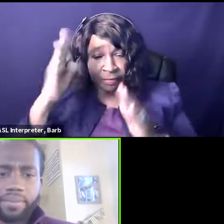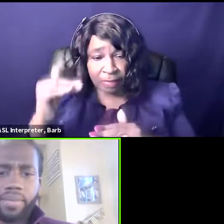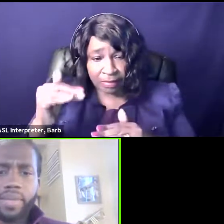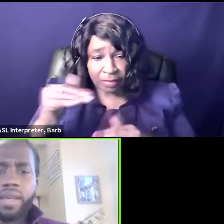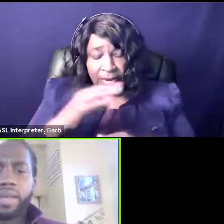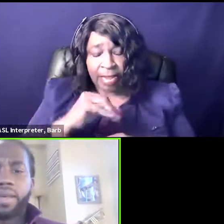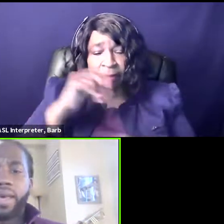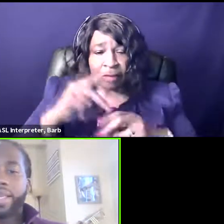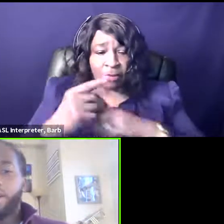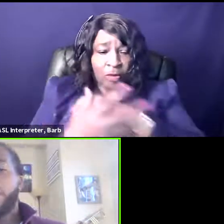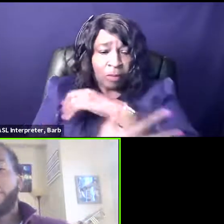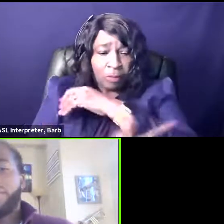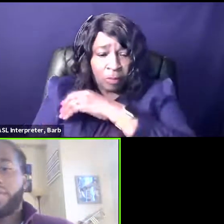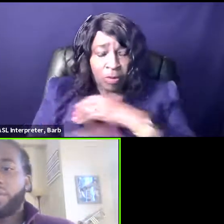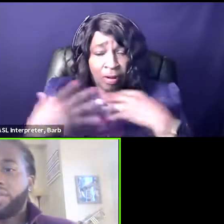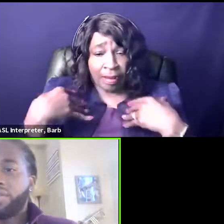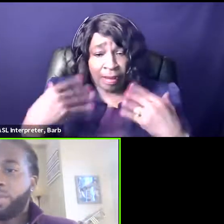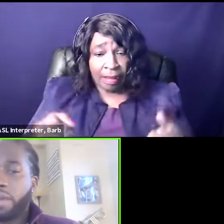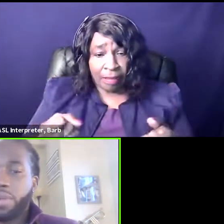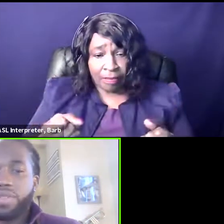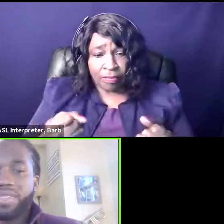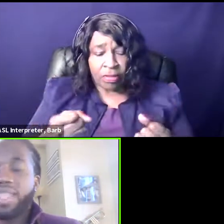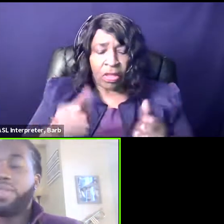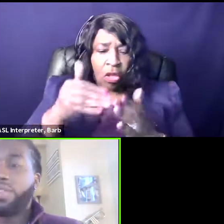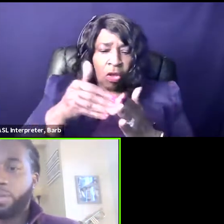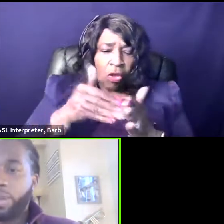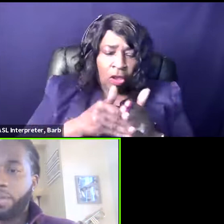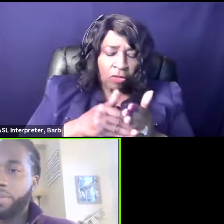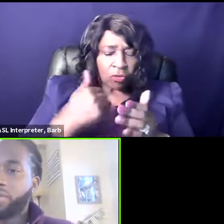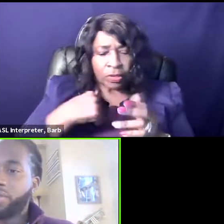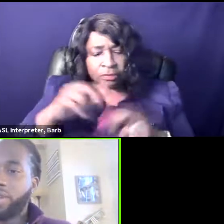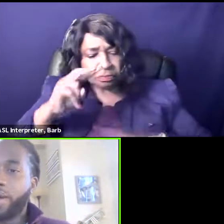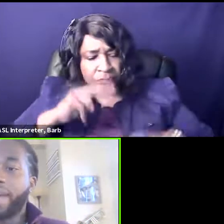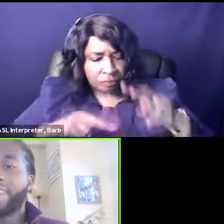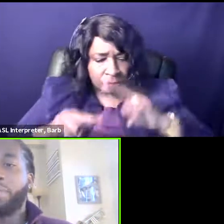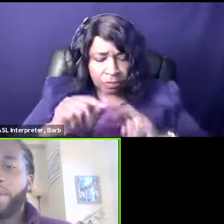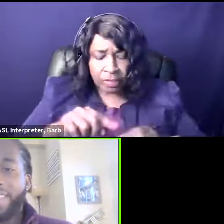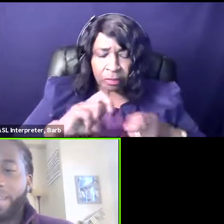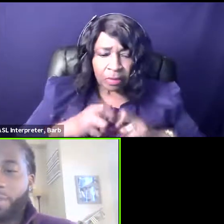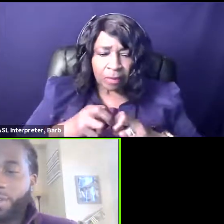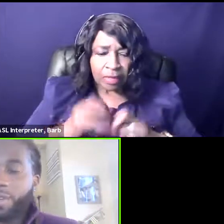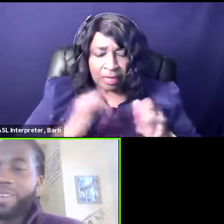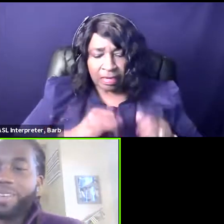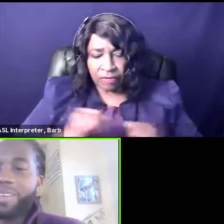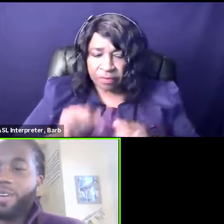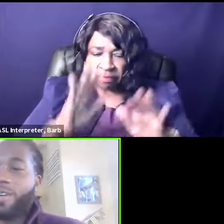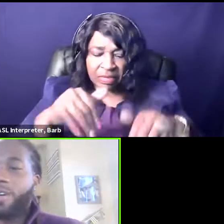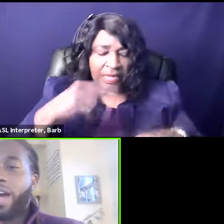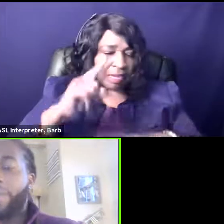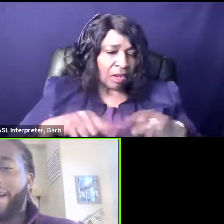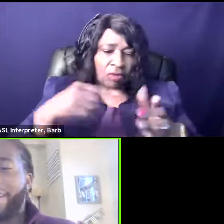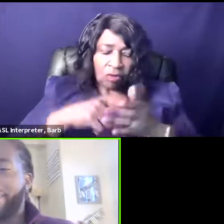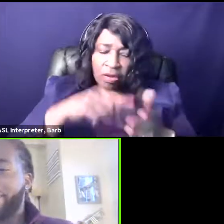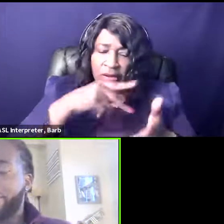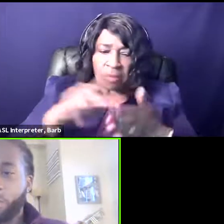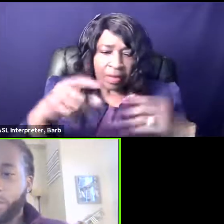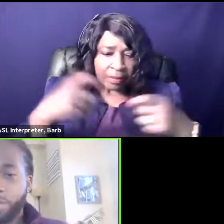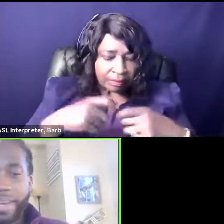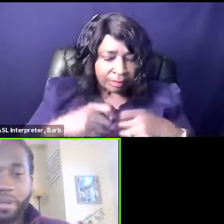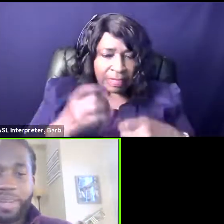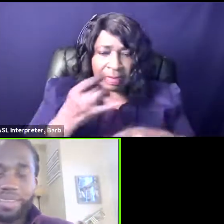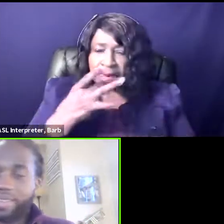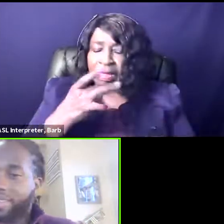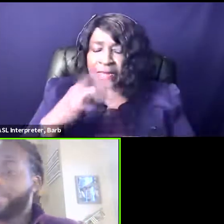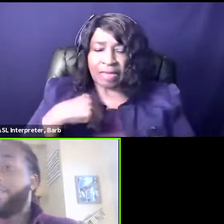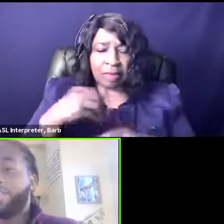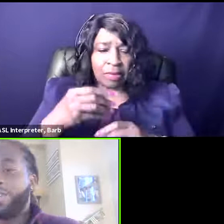health. And yet often we view these problems as individual problems. I can't pay my light bill, or I'm a couple months